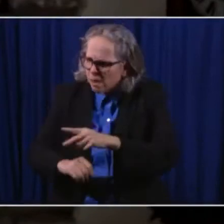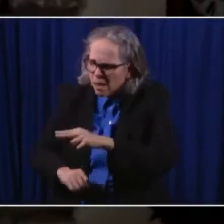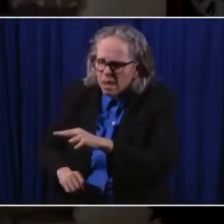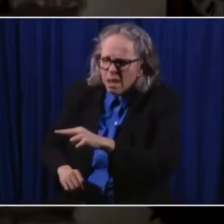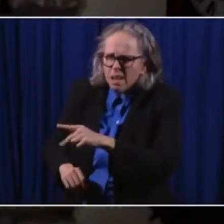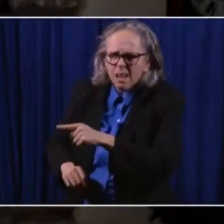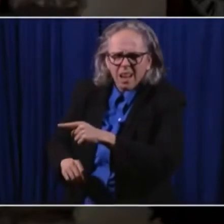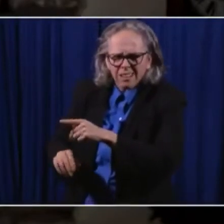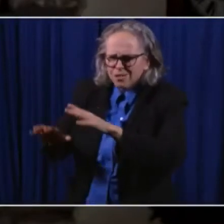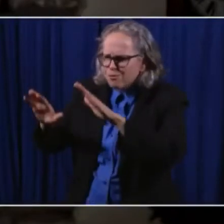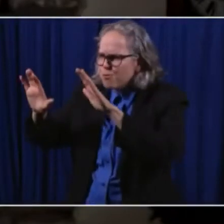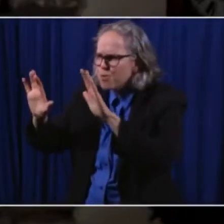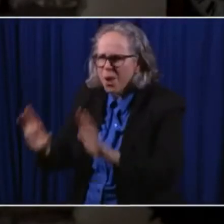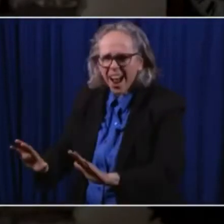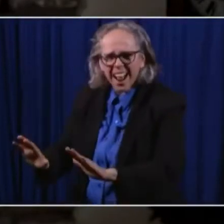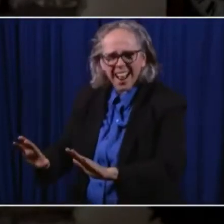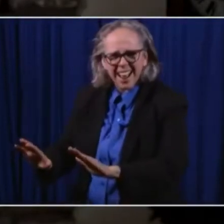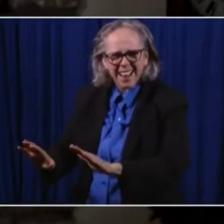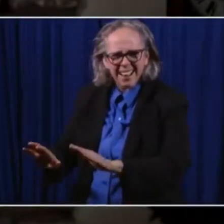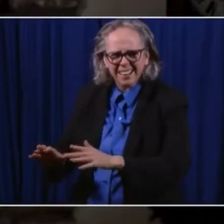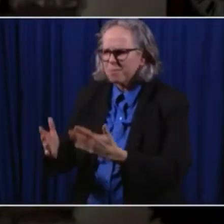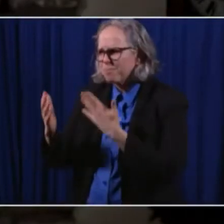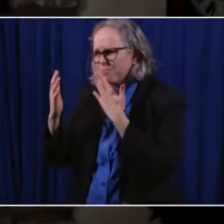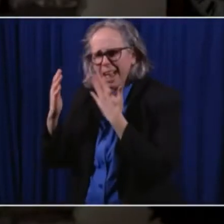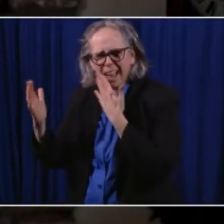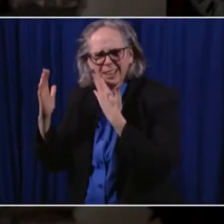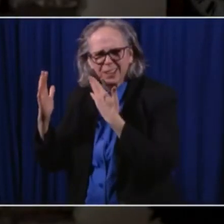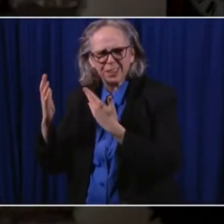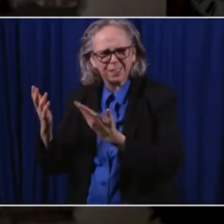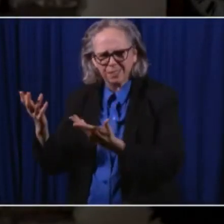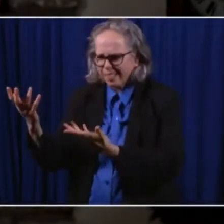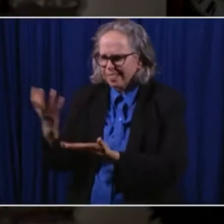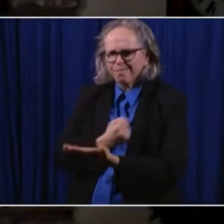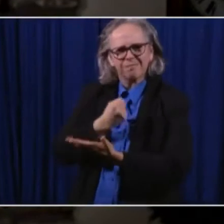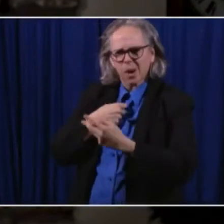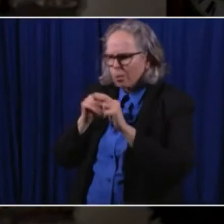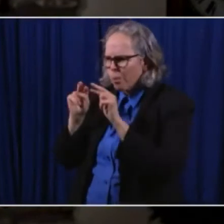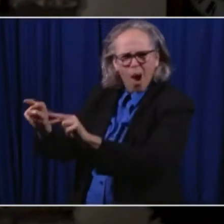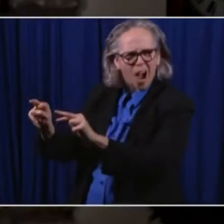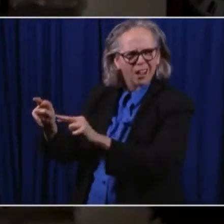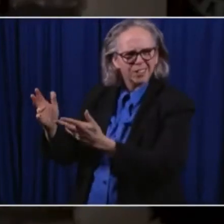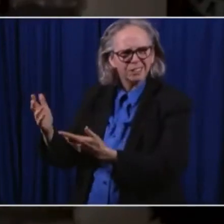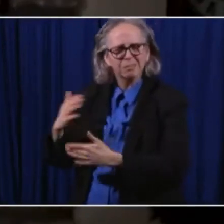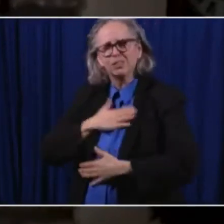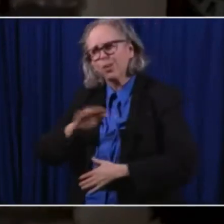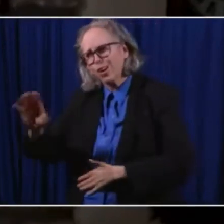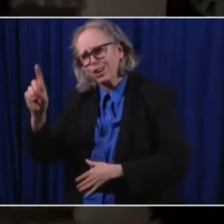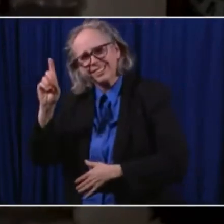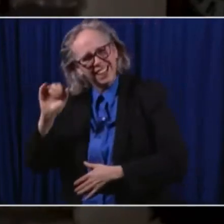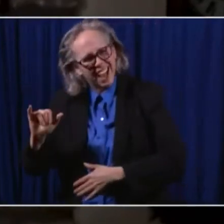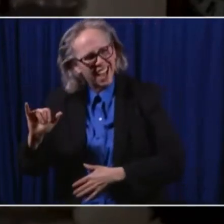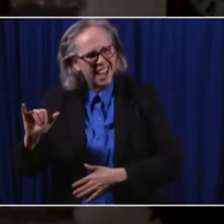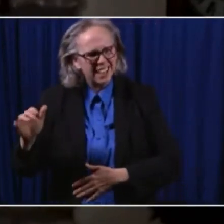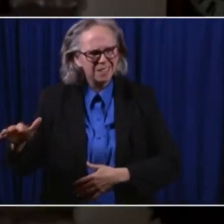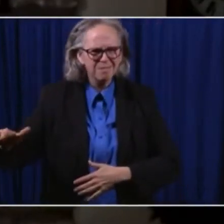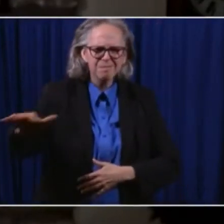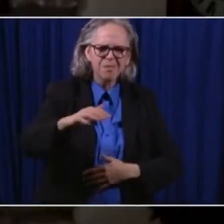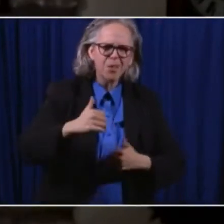for letting us watch. And we hope you have a great day and everybody else has a great day. We're happy that this day is here.